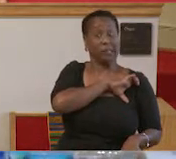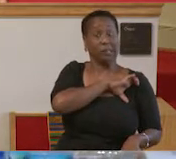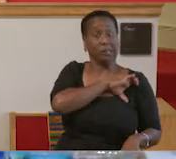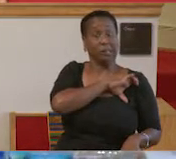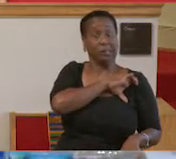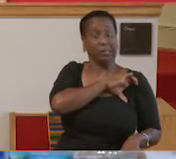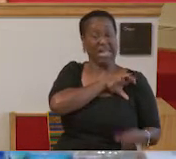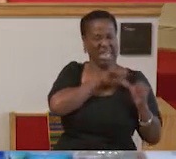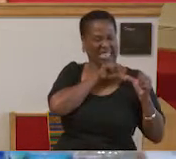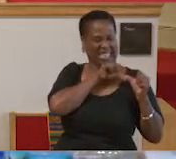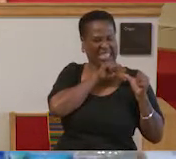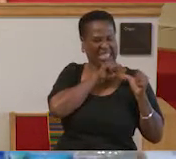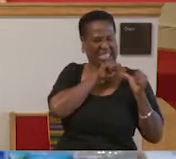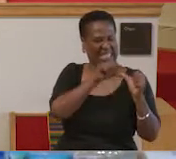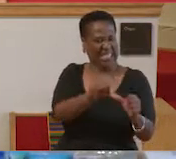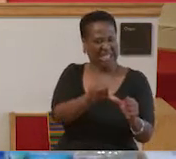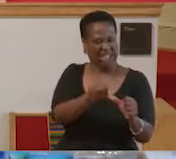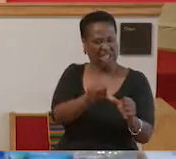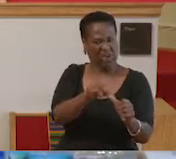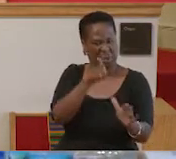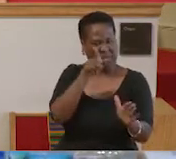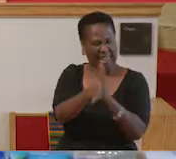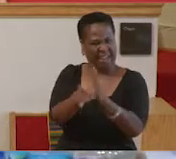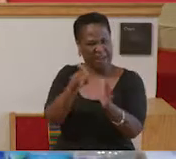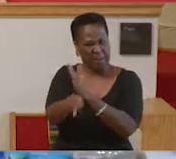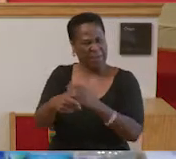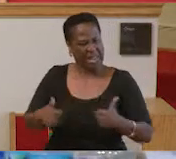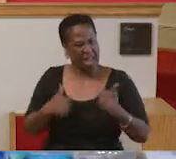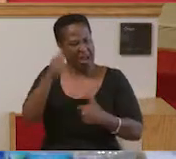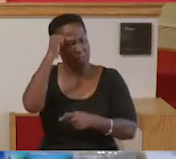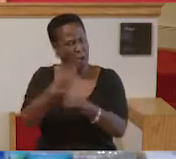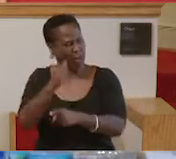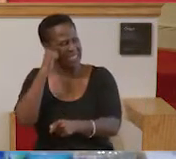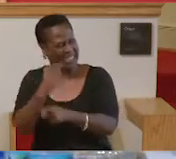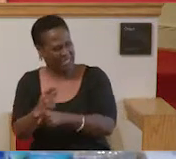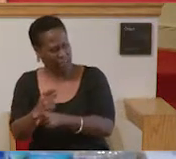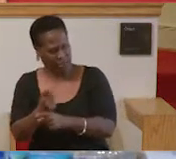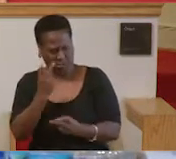continue to take the lives of our young brothers and sisters?